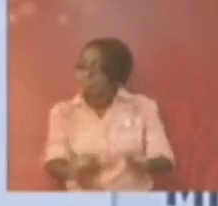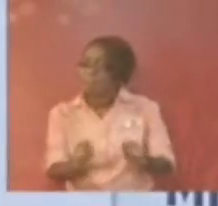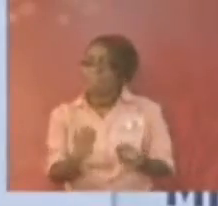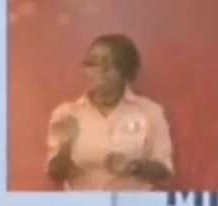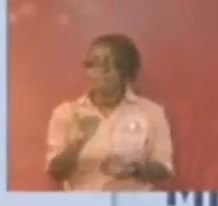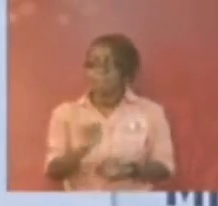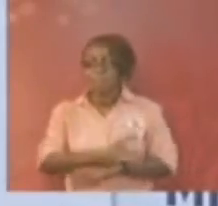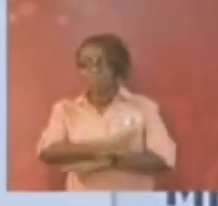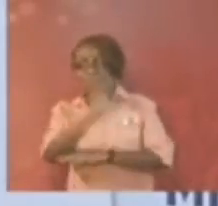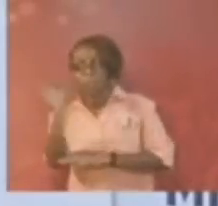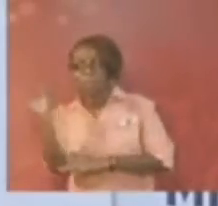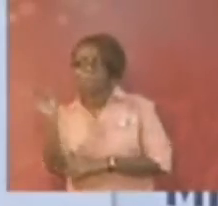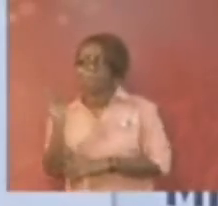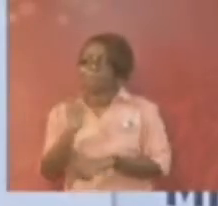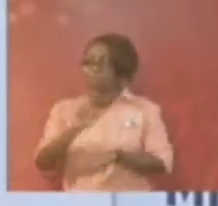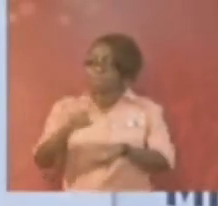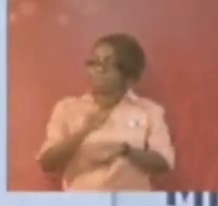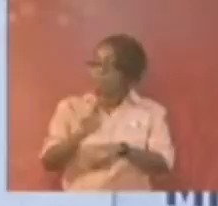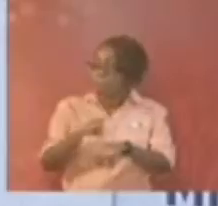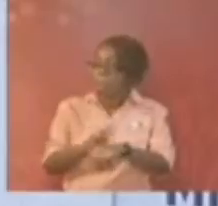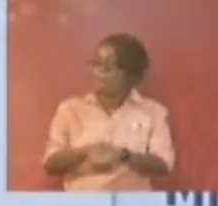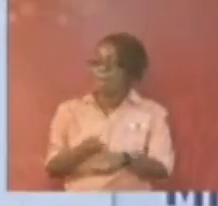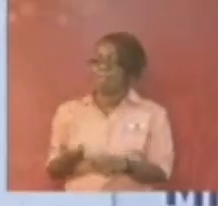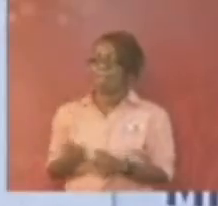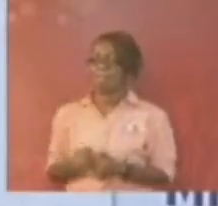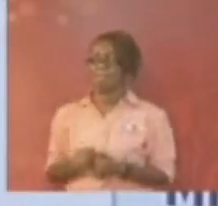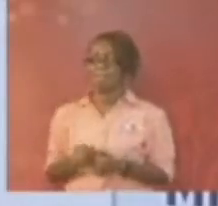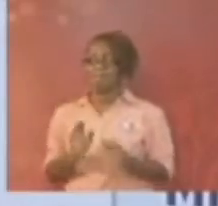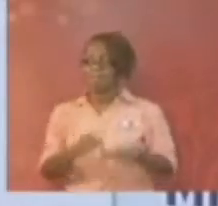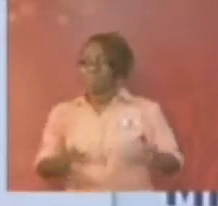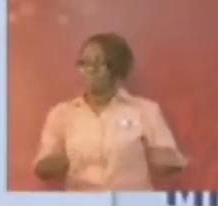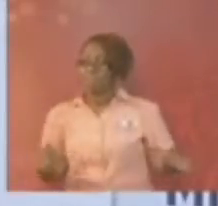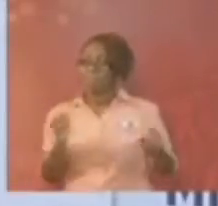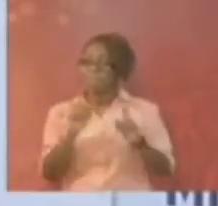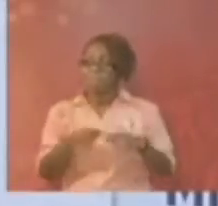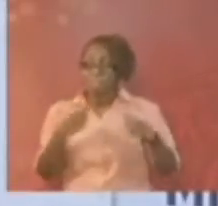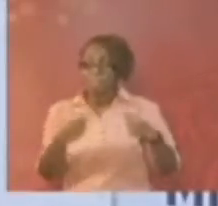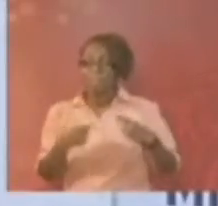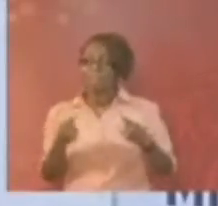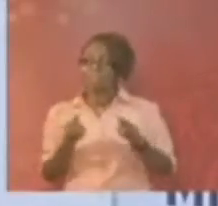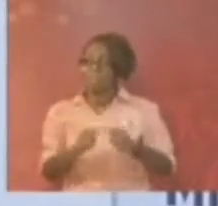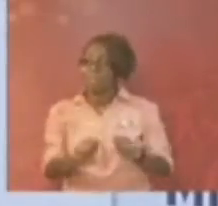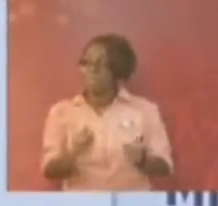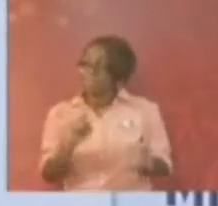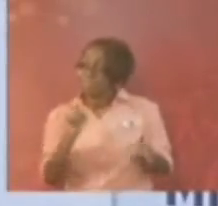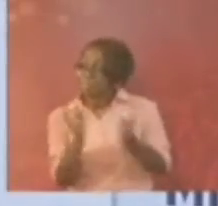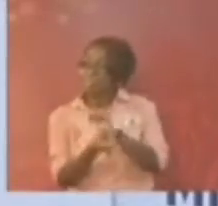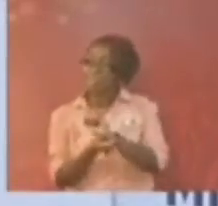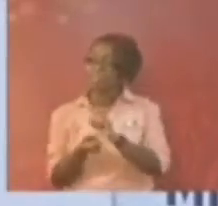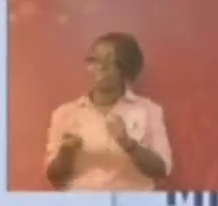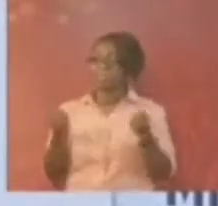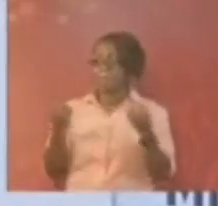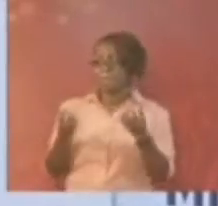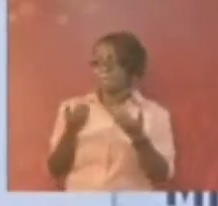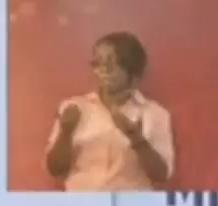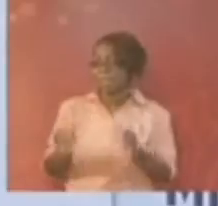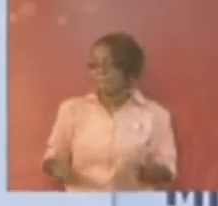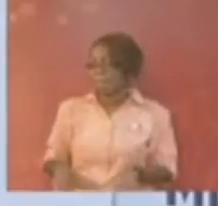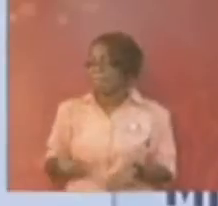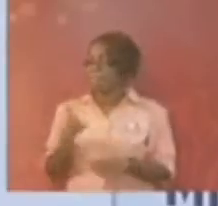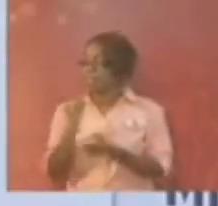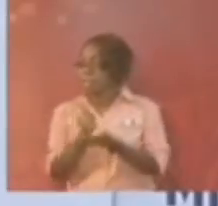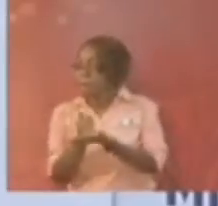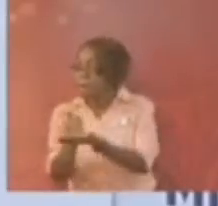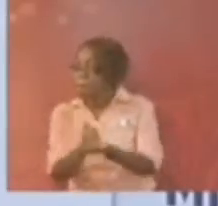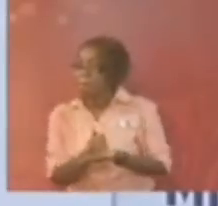to, and they're adjusting. And in order to help them to continue to adjust, try as much as